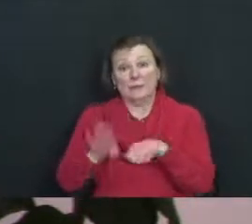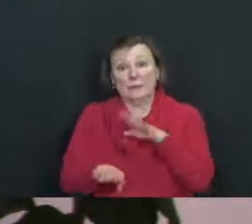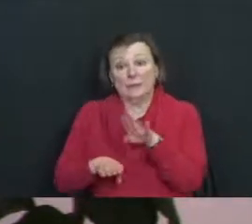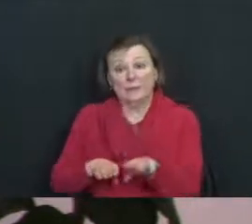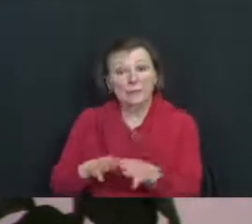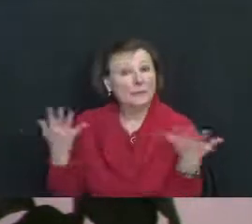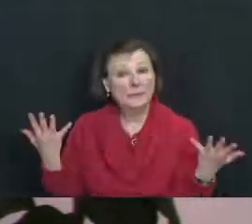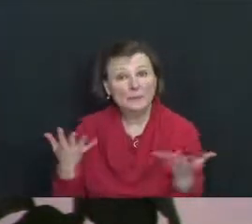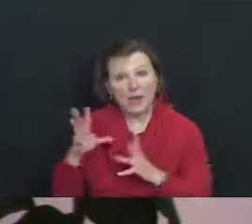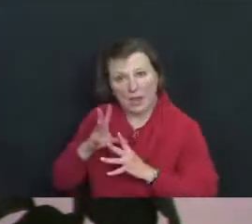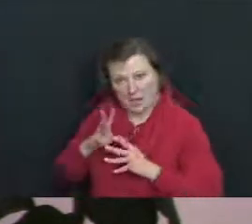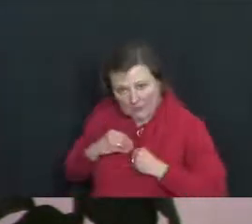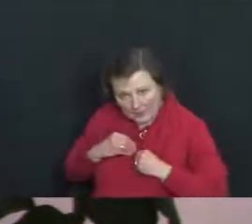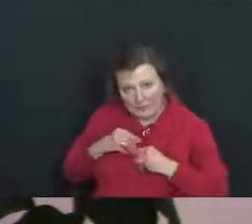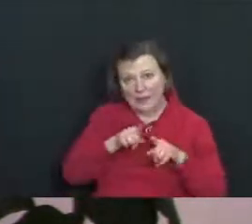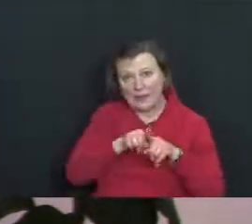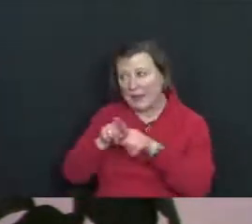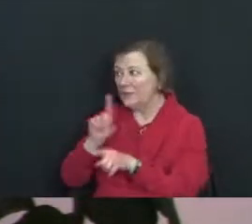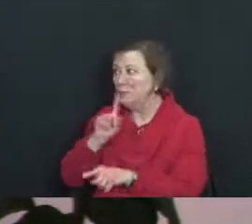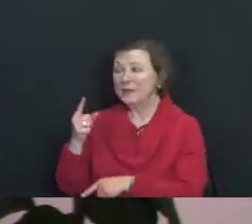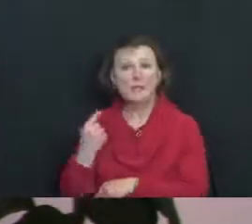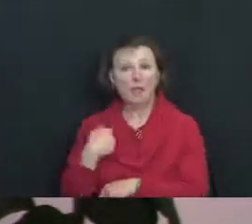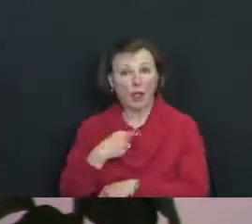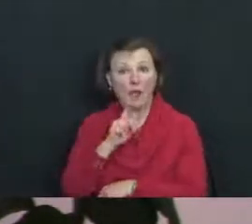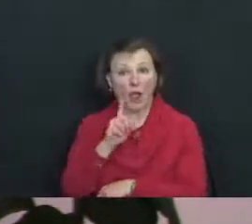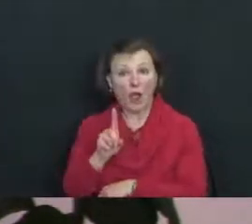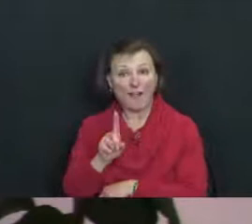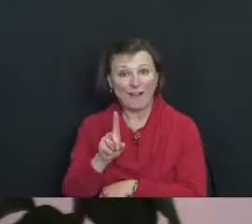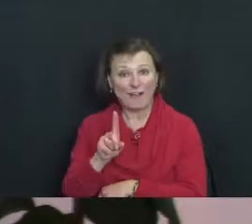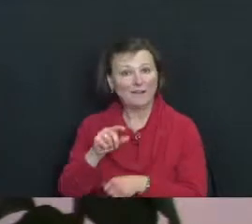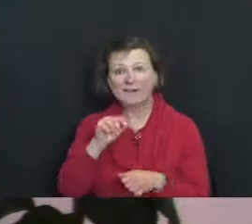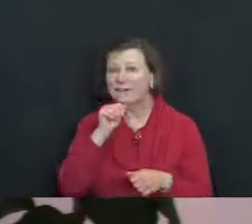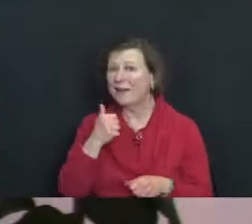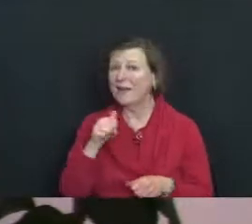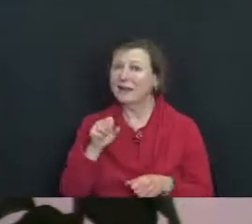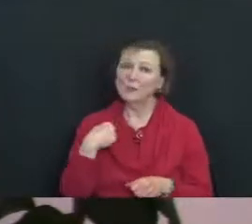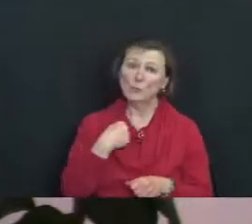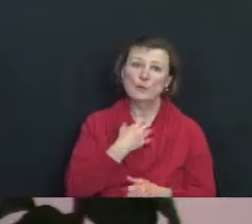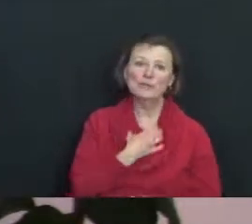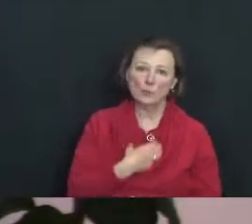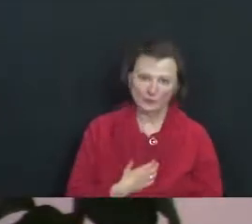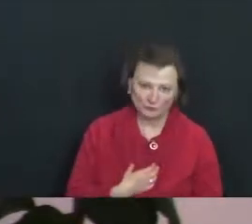another as we are, not as we wish we would be.